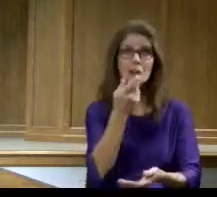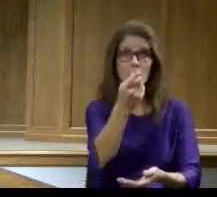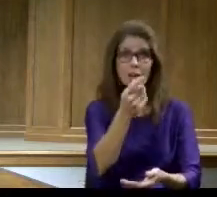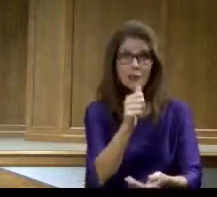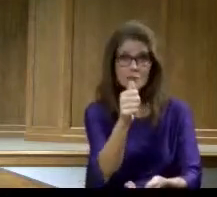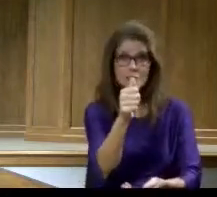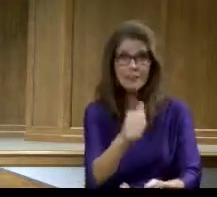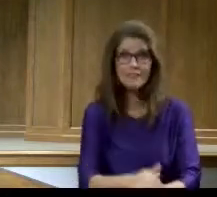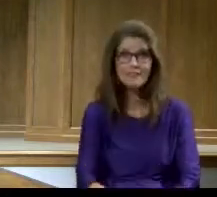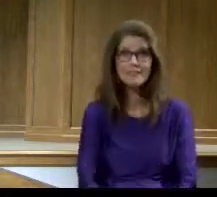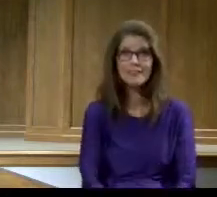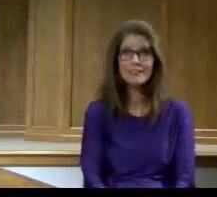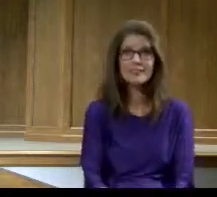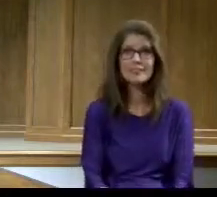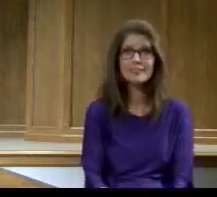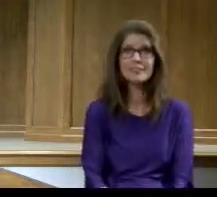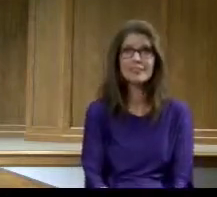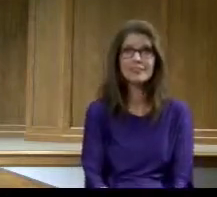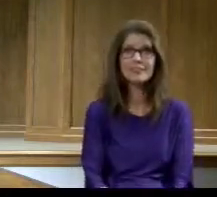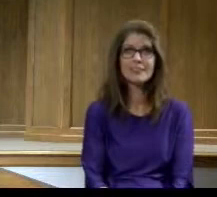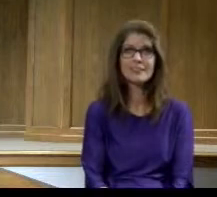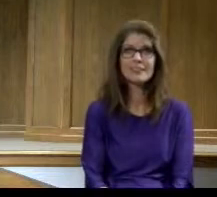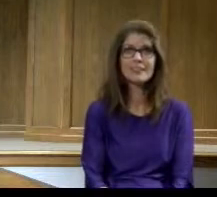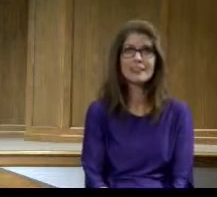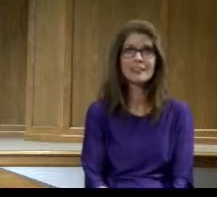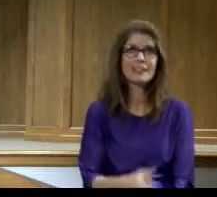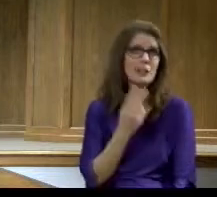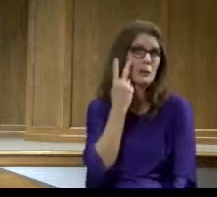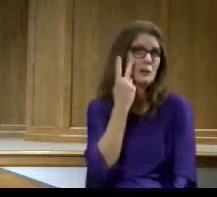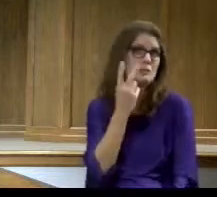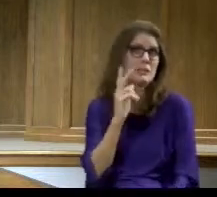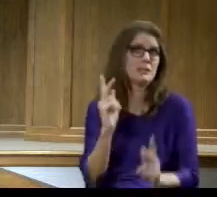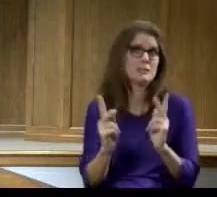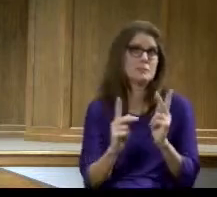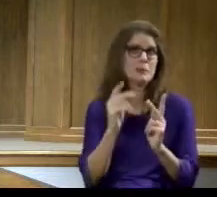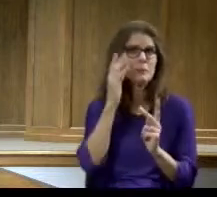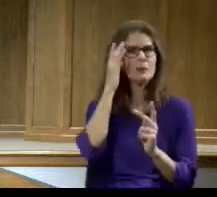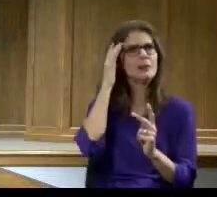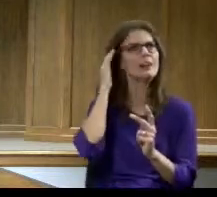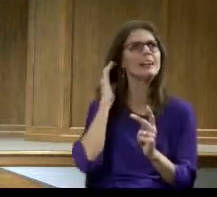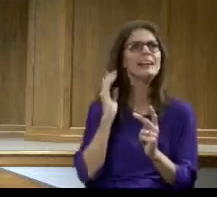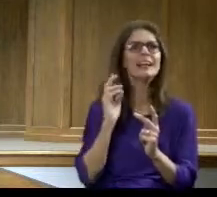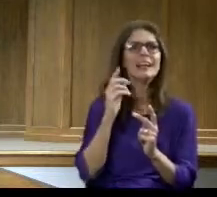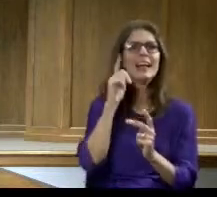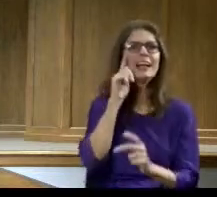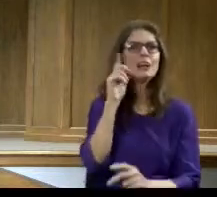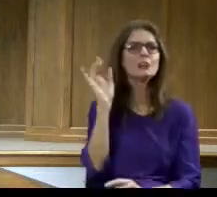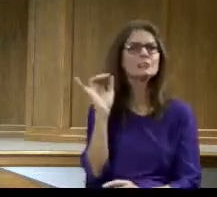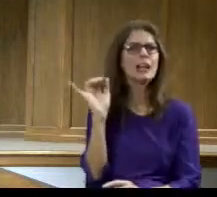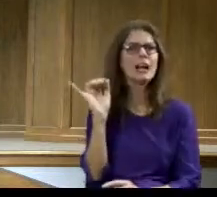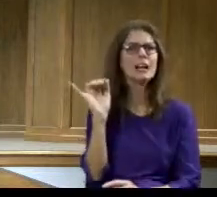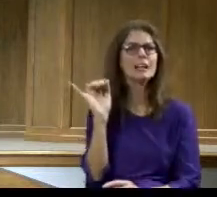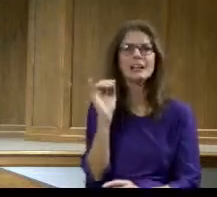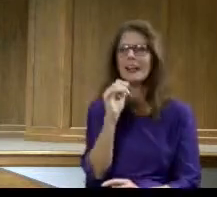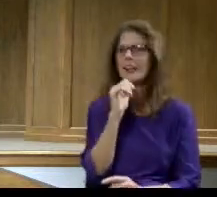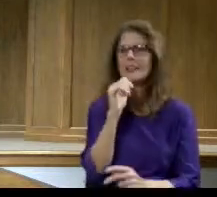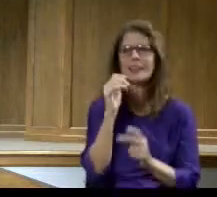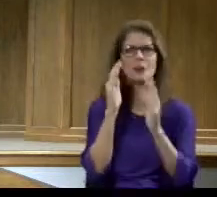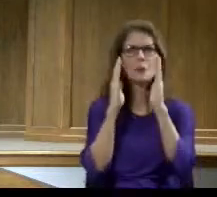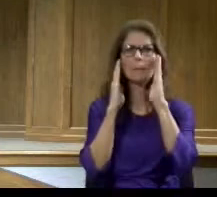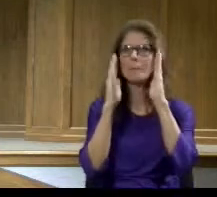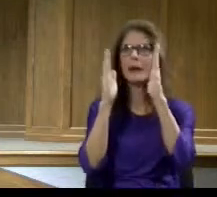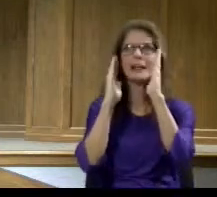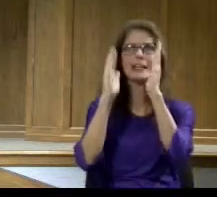You see these people and they just seem to pay no attention to God at all, and they get a new contract and they're making more money